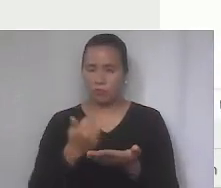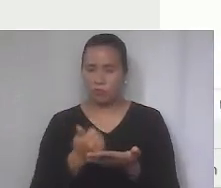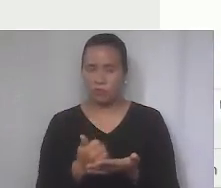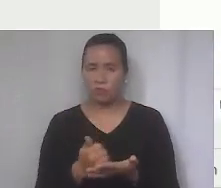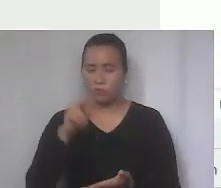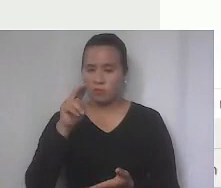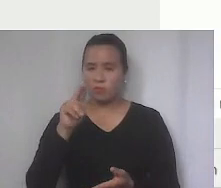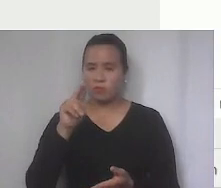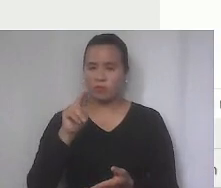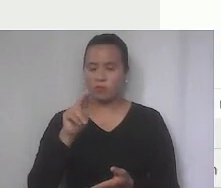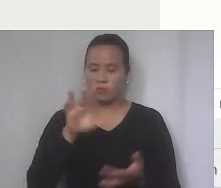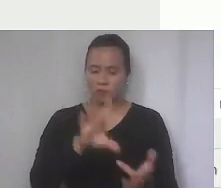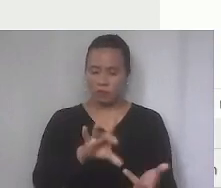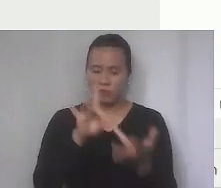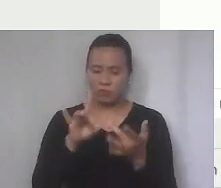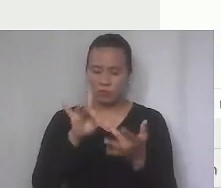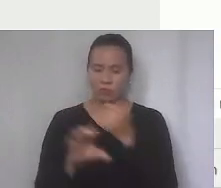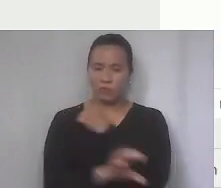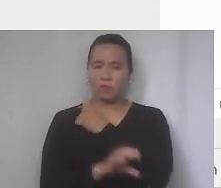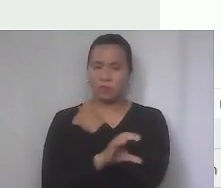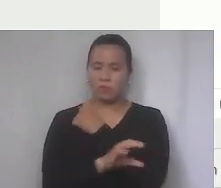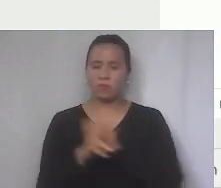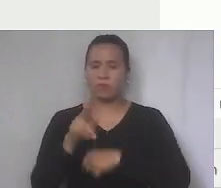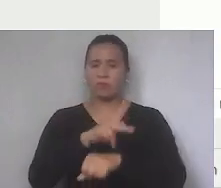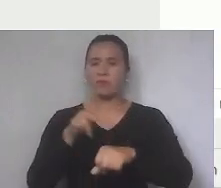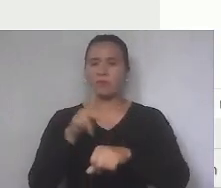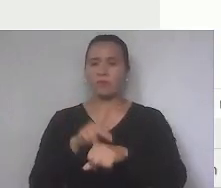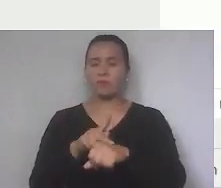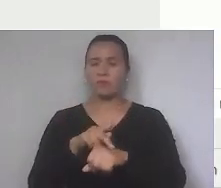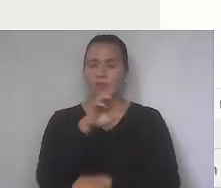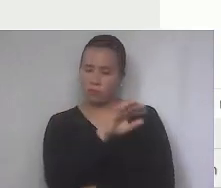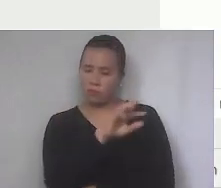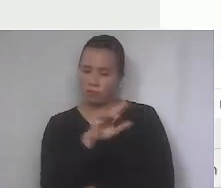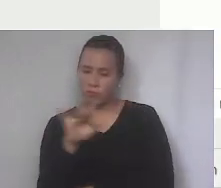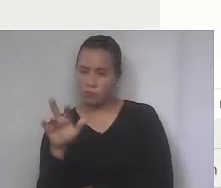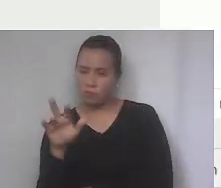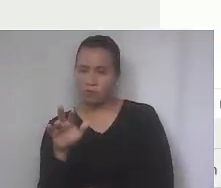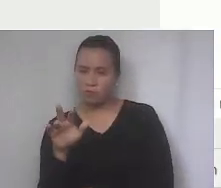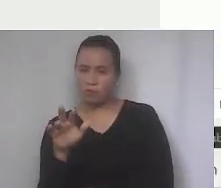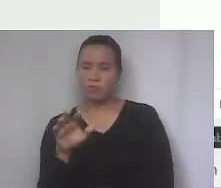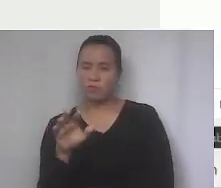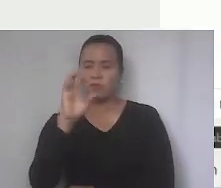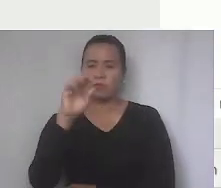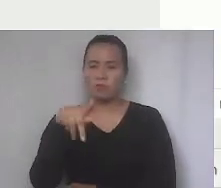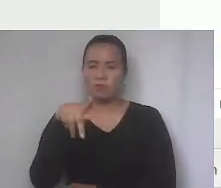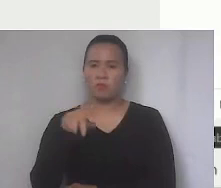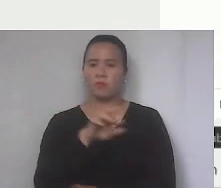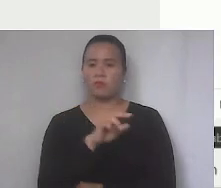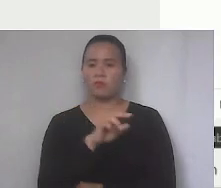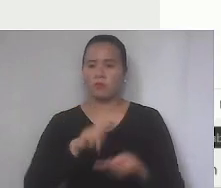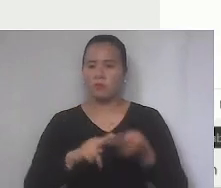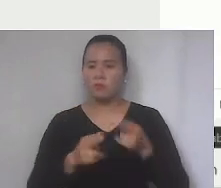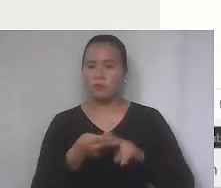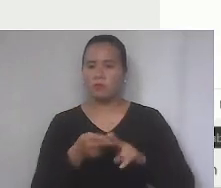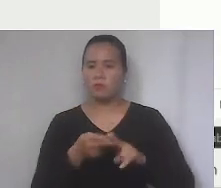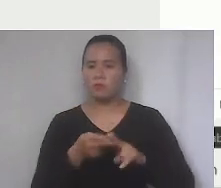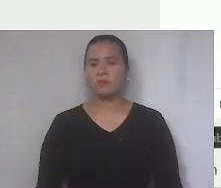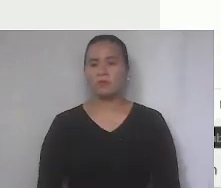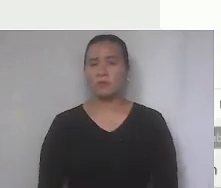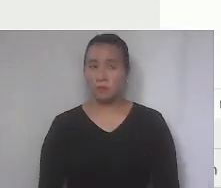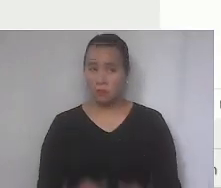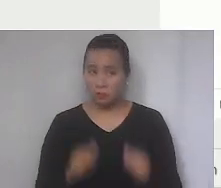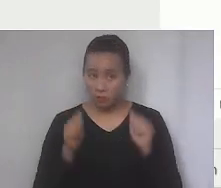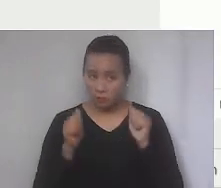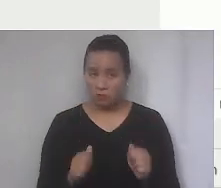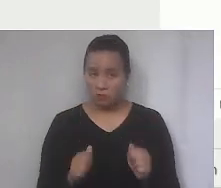Philippines, and i-type natin ang ating registered mobile number. Dito sa registered mobile number, pwedeng i-text sa atin